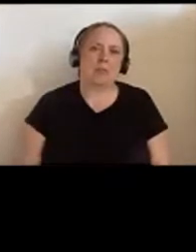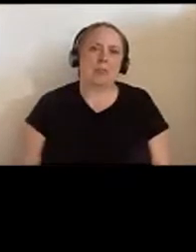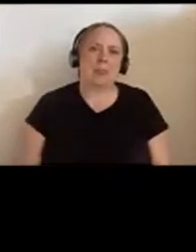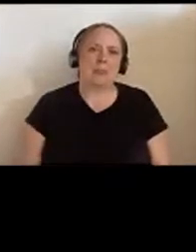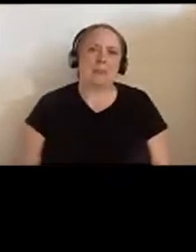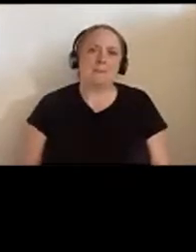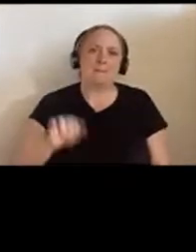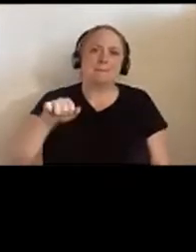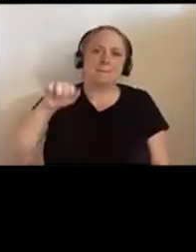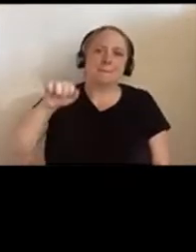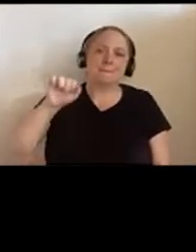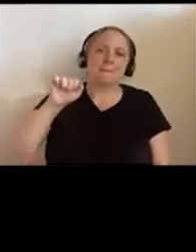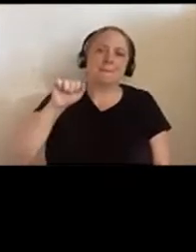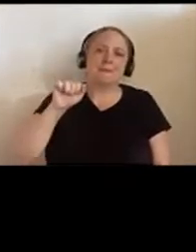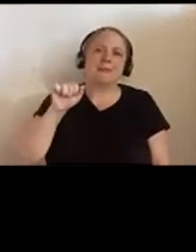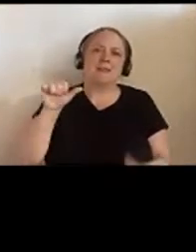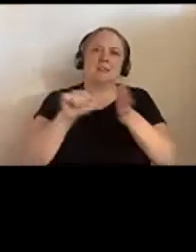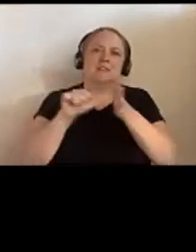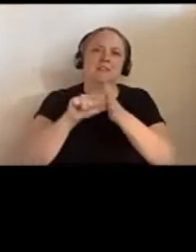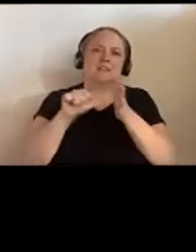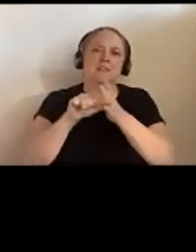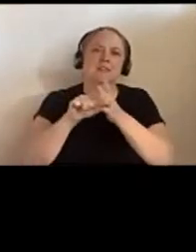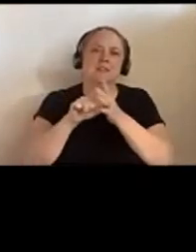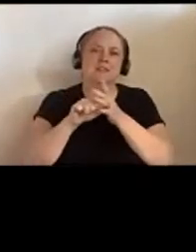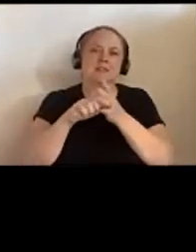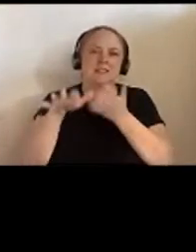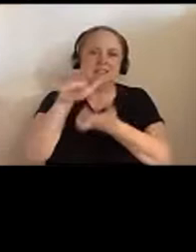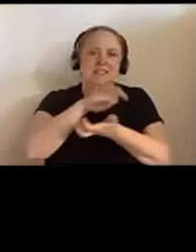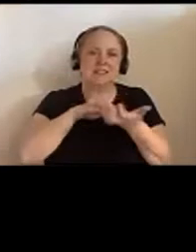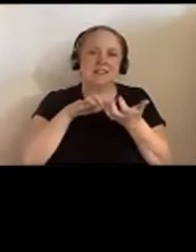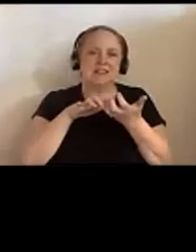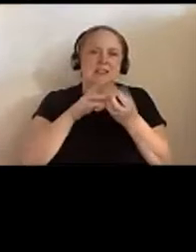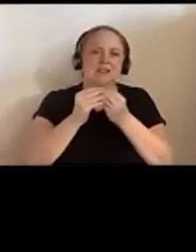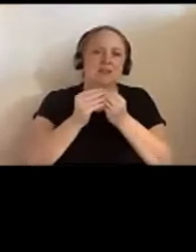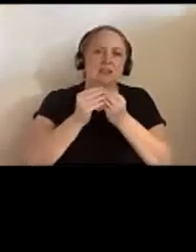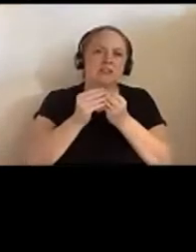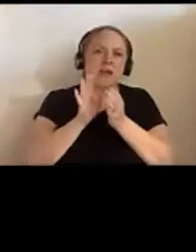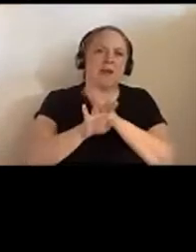Difficult, and it's tremendously vexed. And one of the things that I really appreciate about